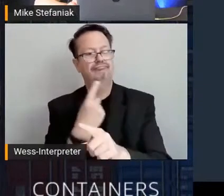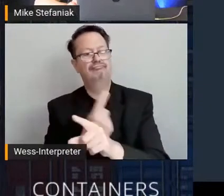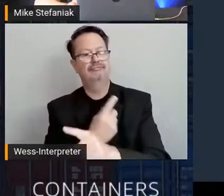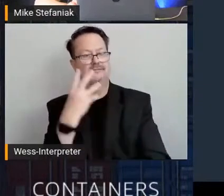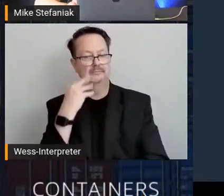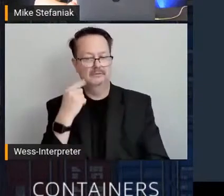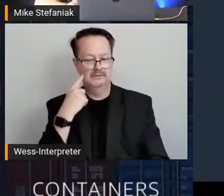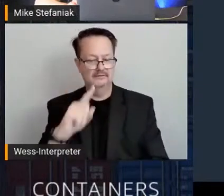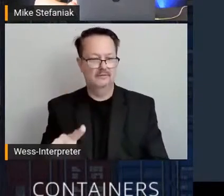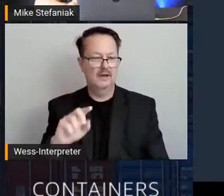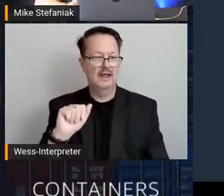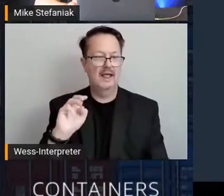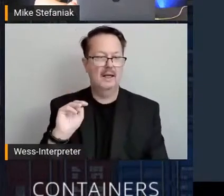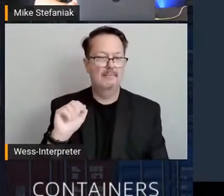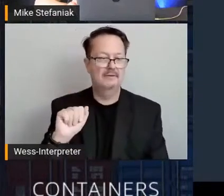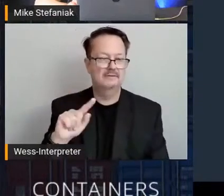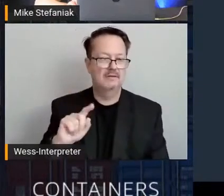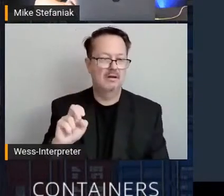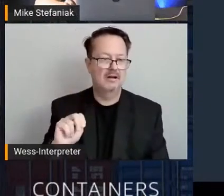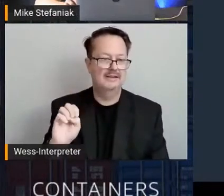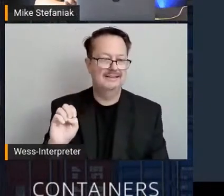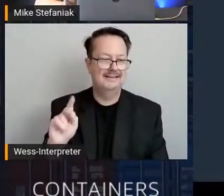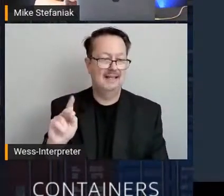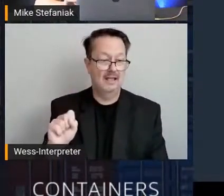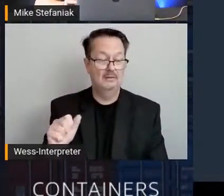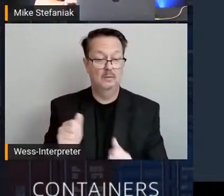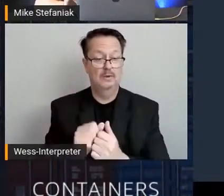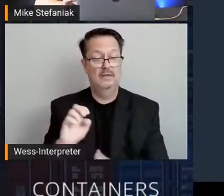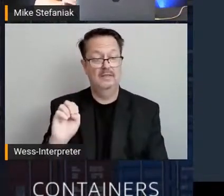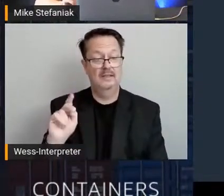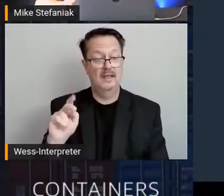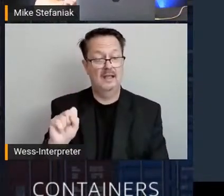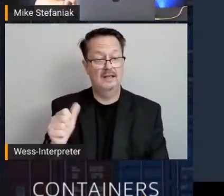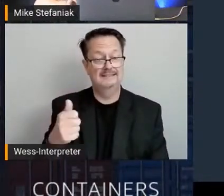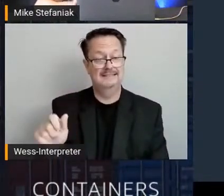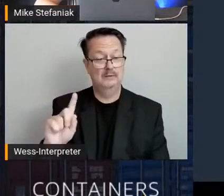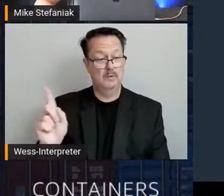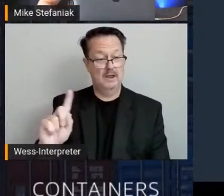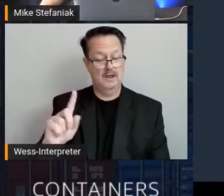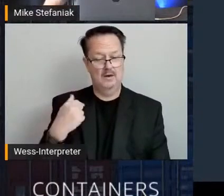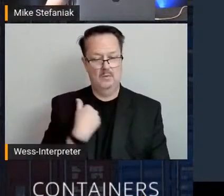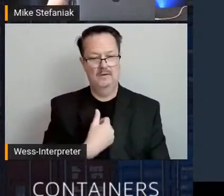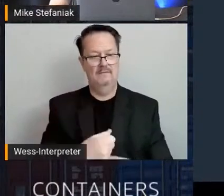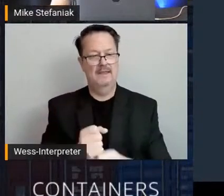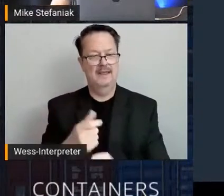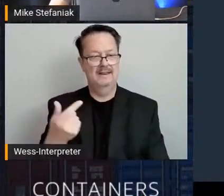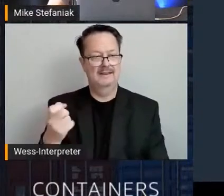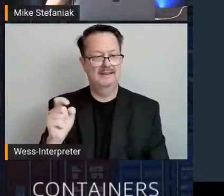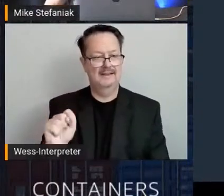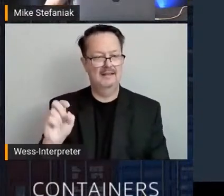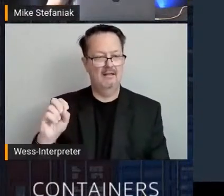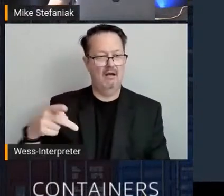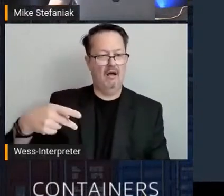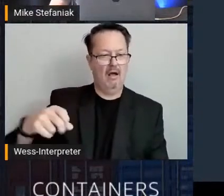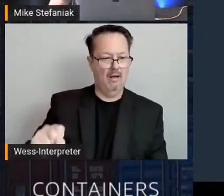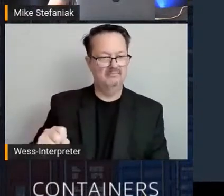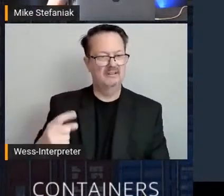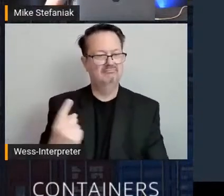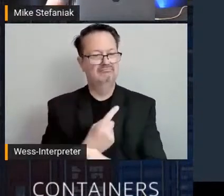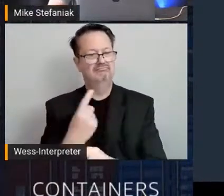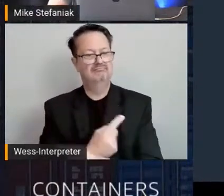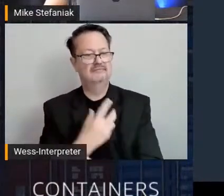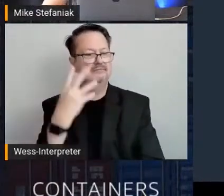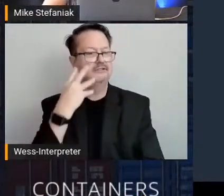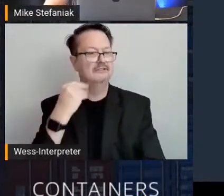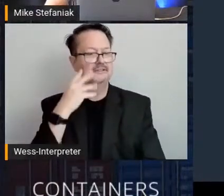Amazon EKS. As a matter of fact, with EKS Anywhere, we've made GitOps really a native experience by